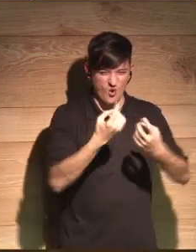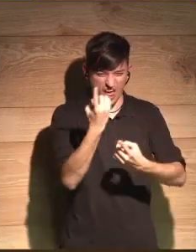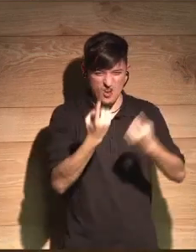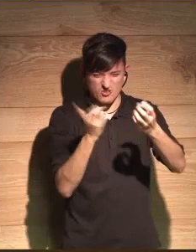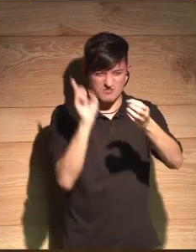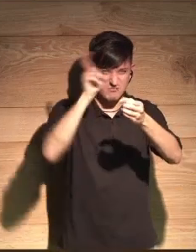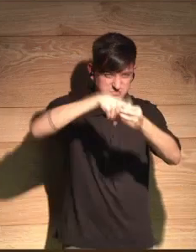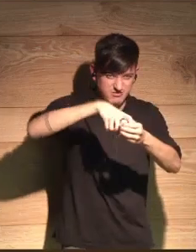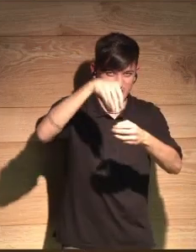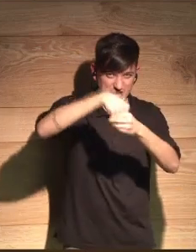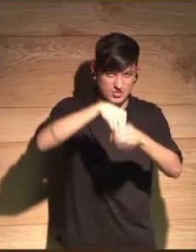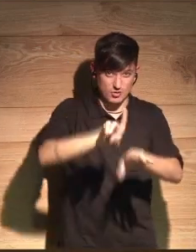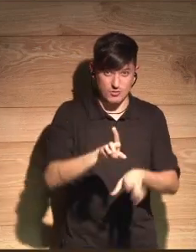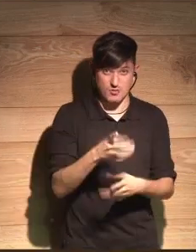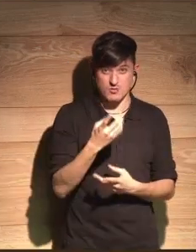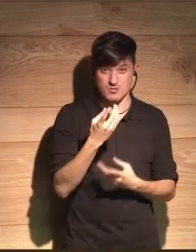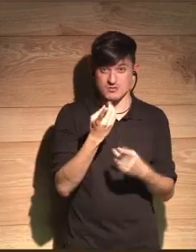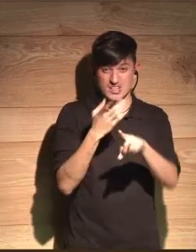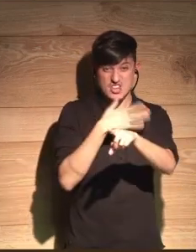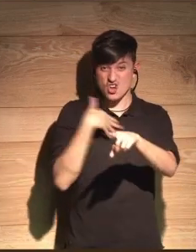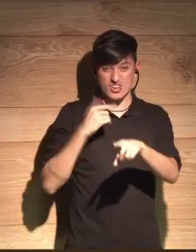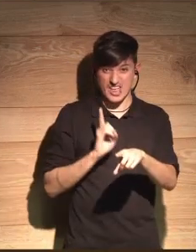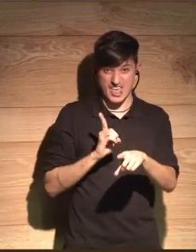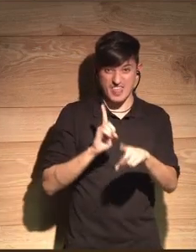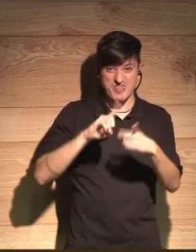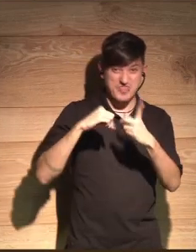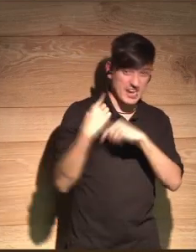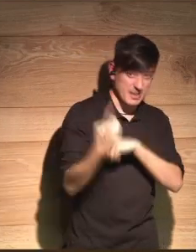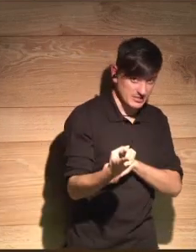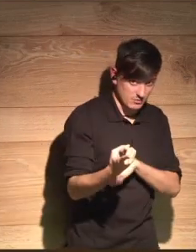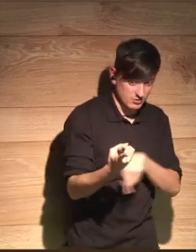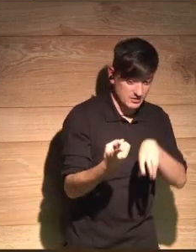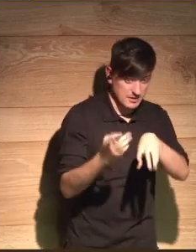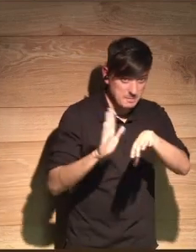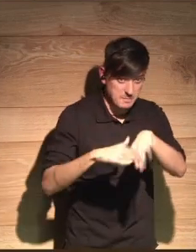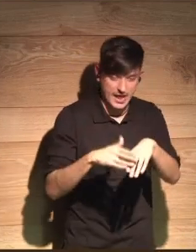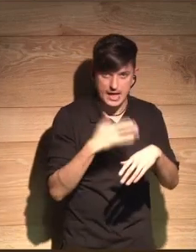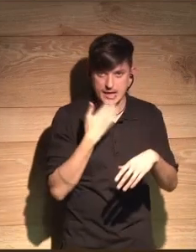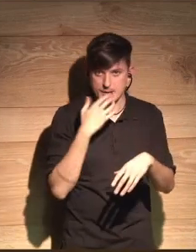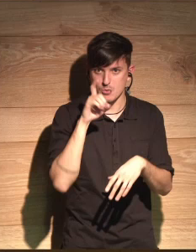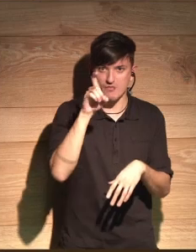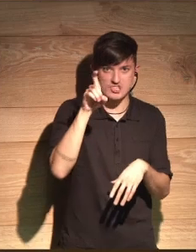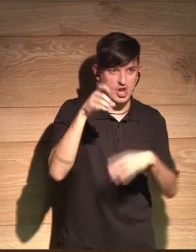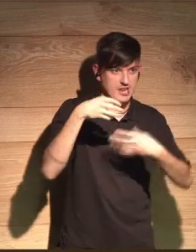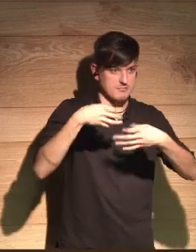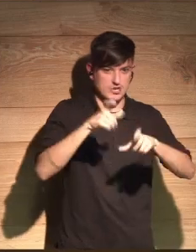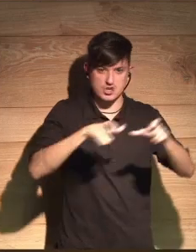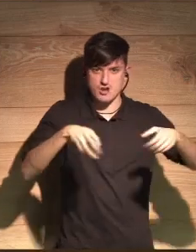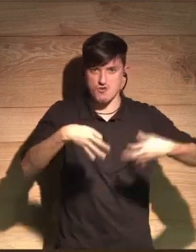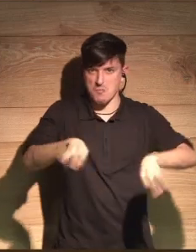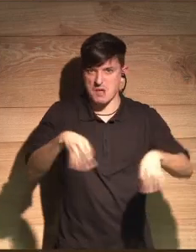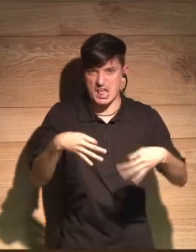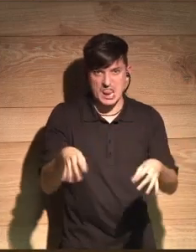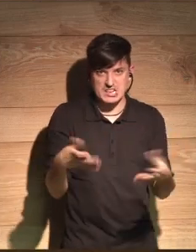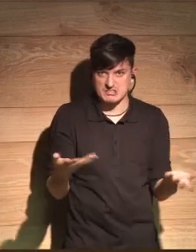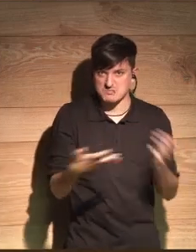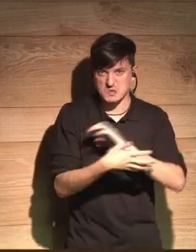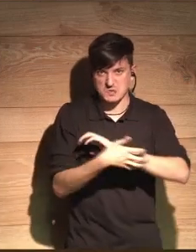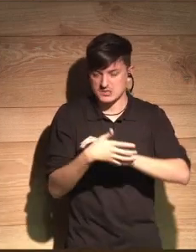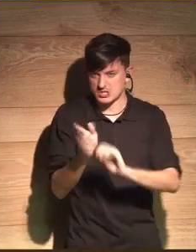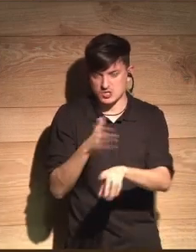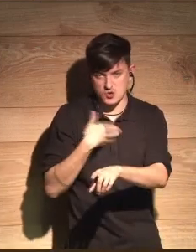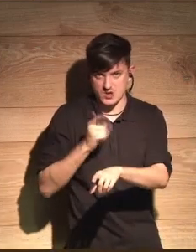that you know this, the high financial sector does not want derivatives, because those derivatives are